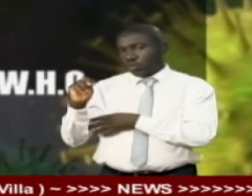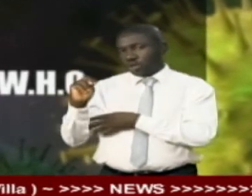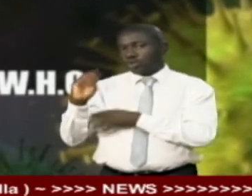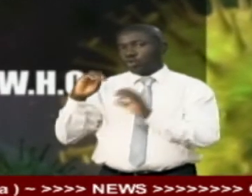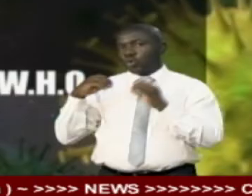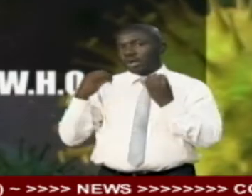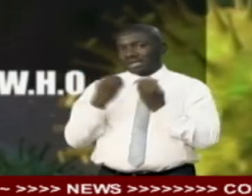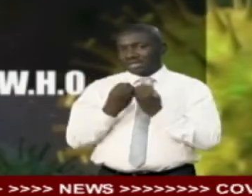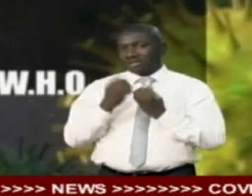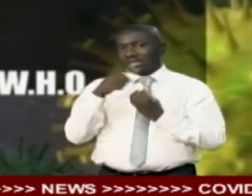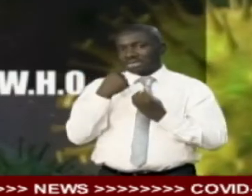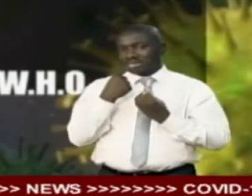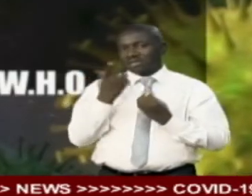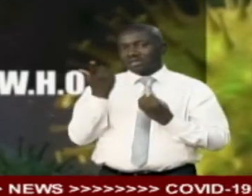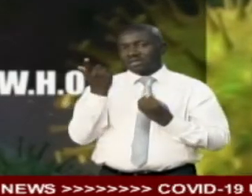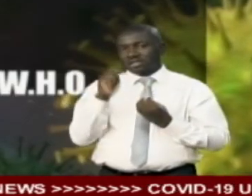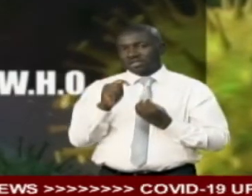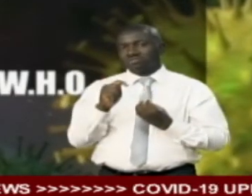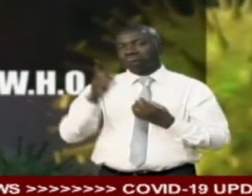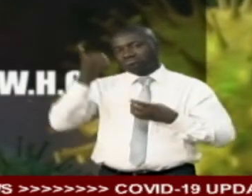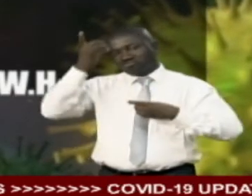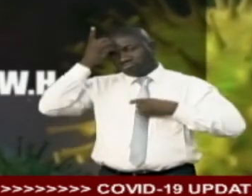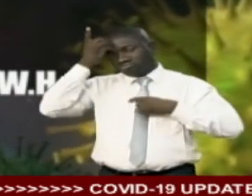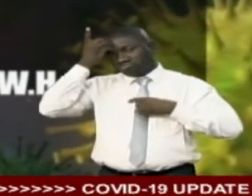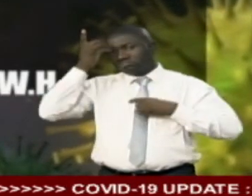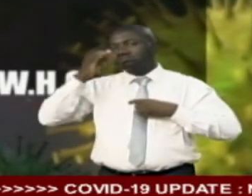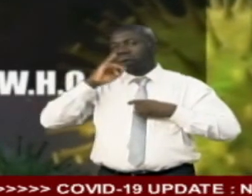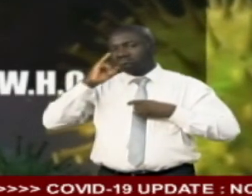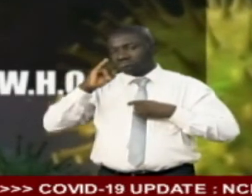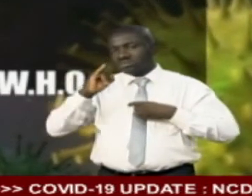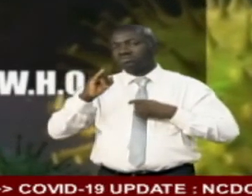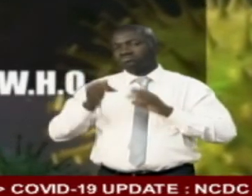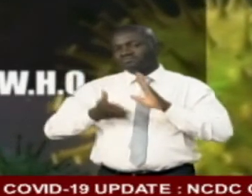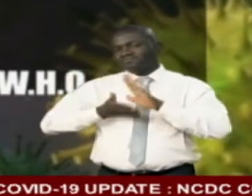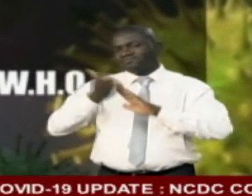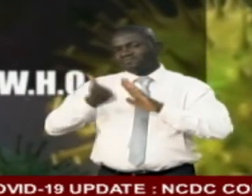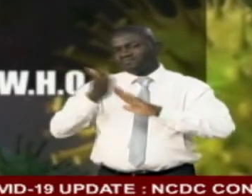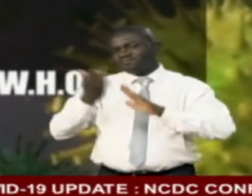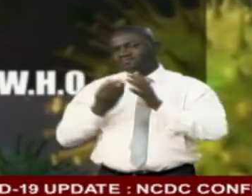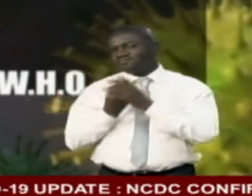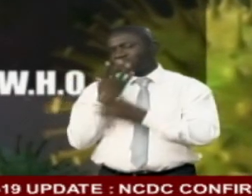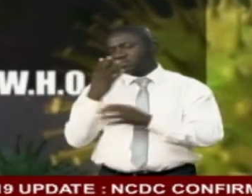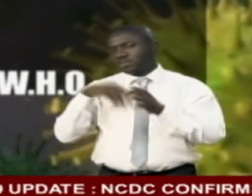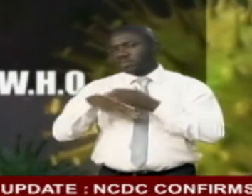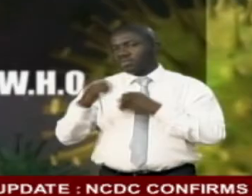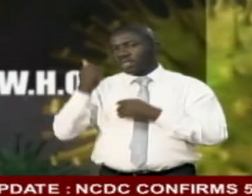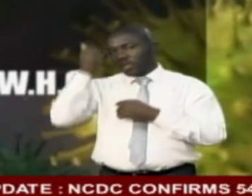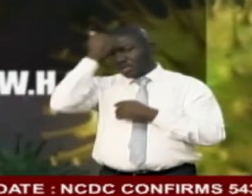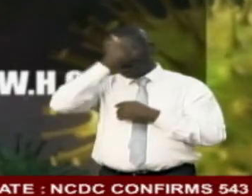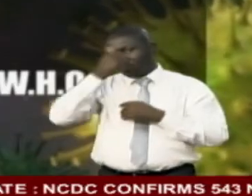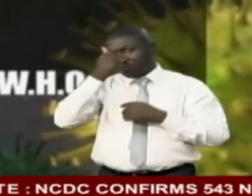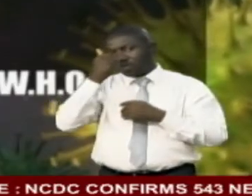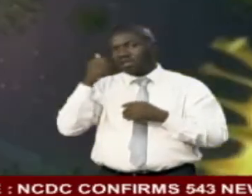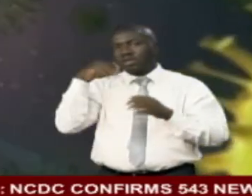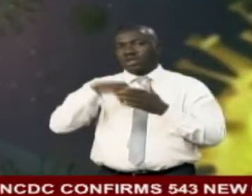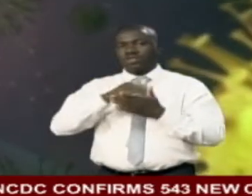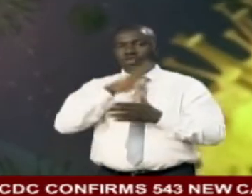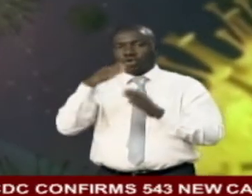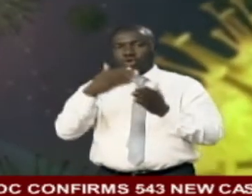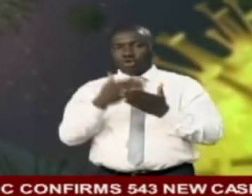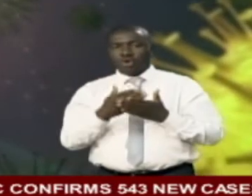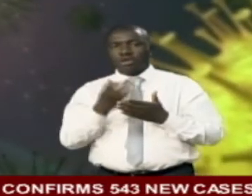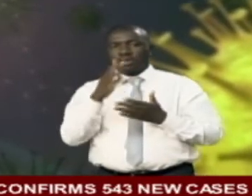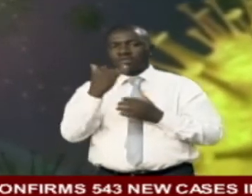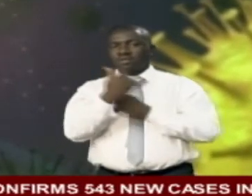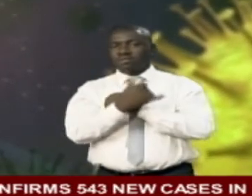agency said the pandemic is gathering pace in Africa, placing a greater strain on the health services across the continent, which